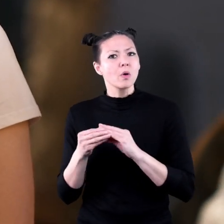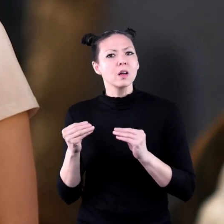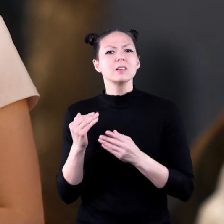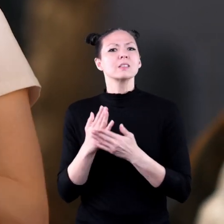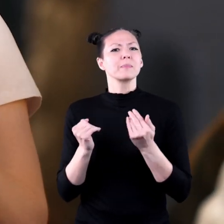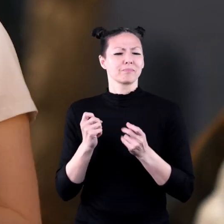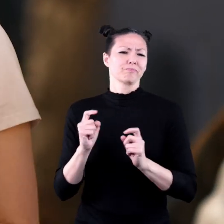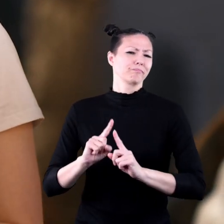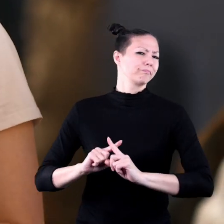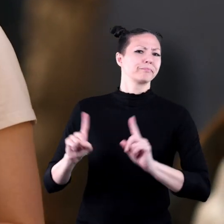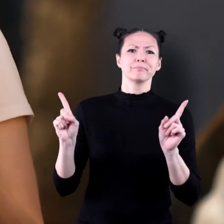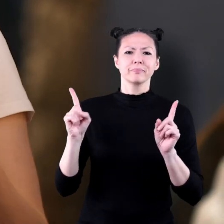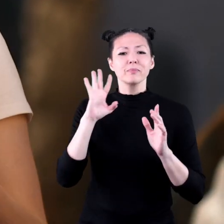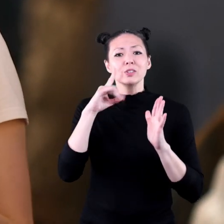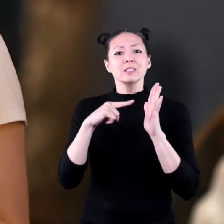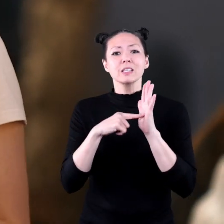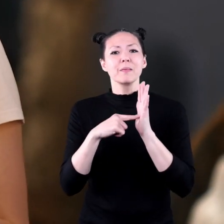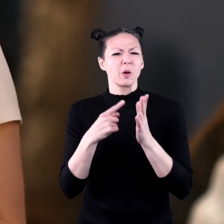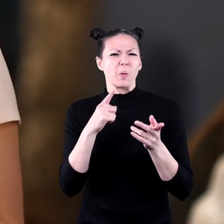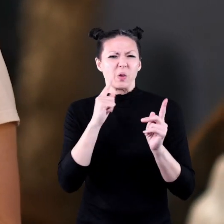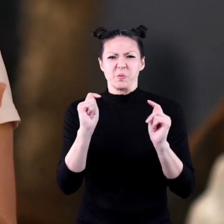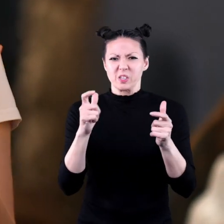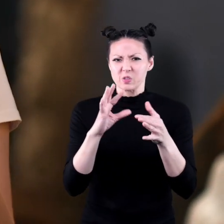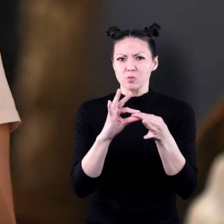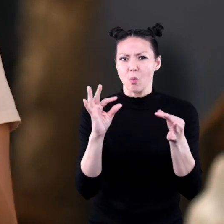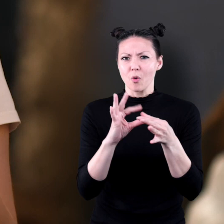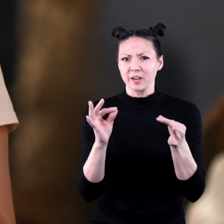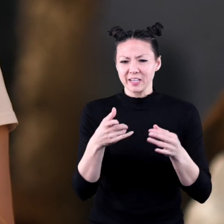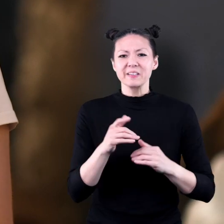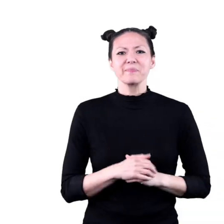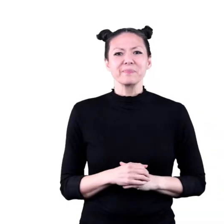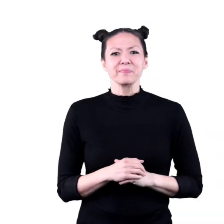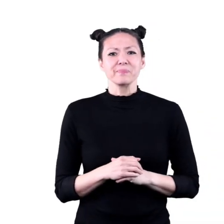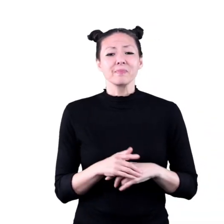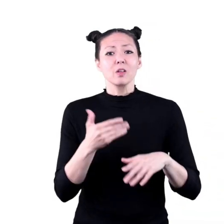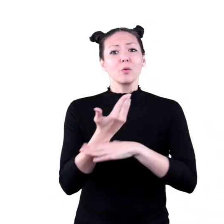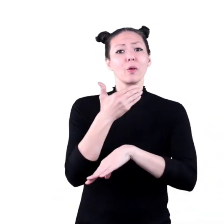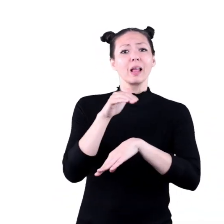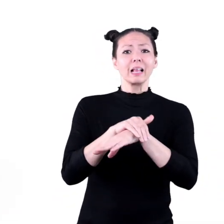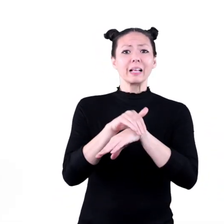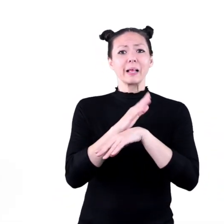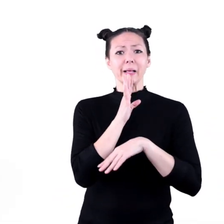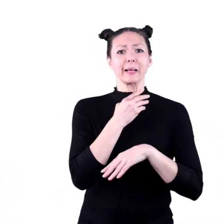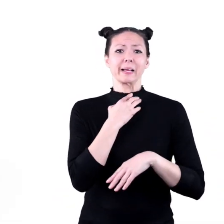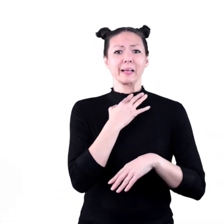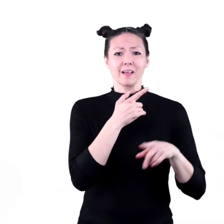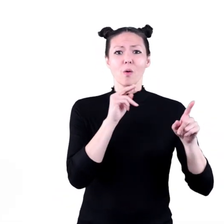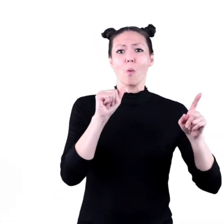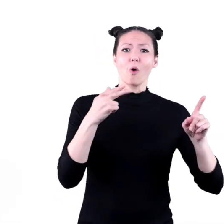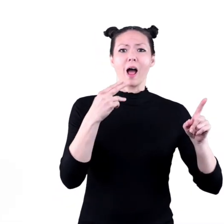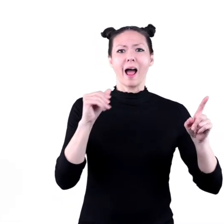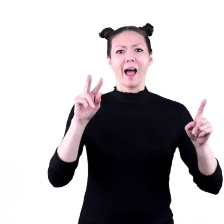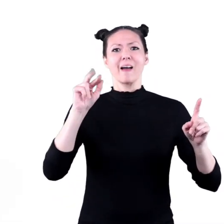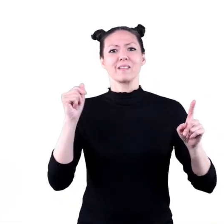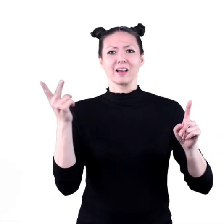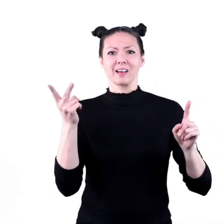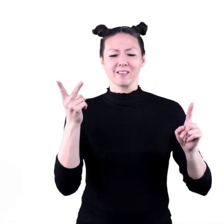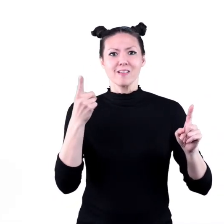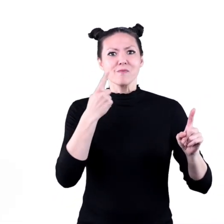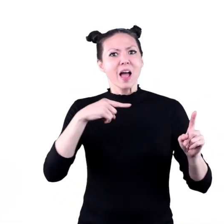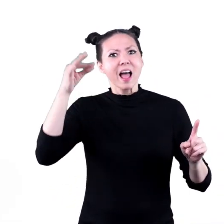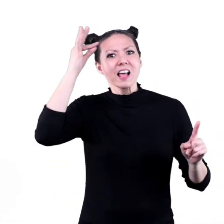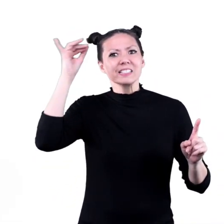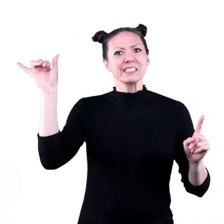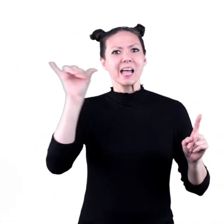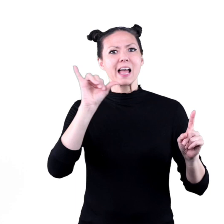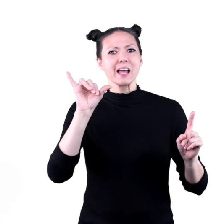that are different. As an example, here's a quick story. Noah and Ava were twins. They had red hair